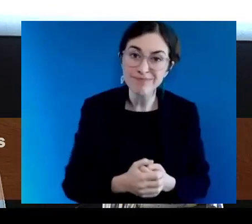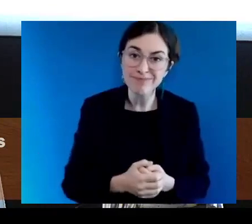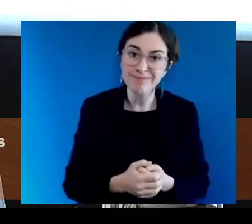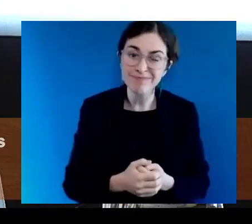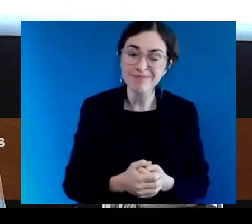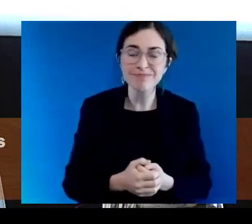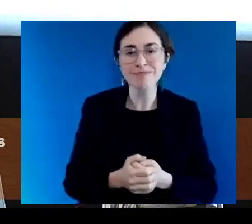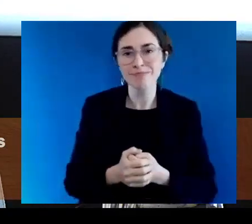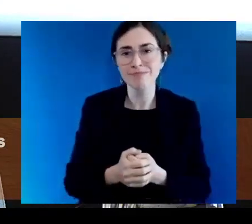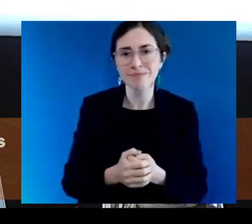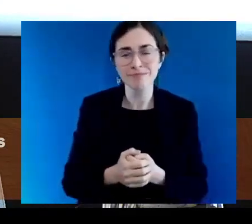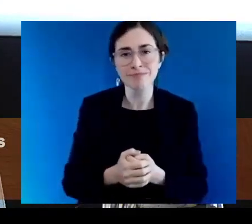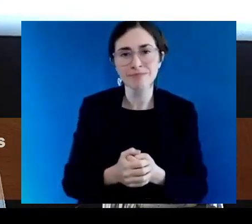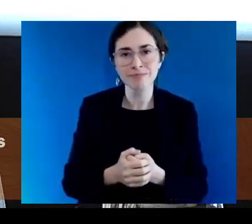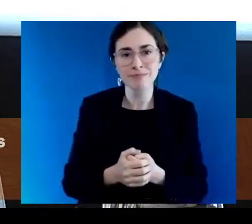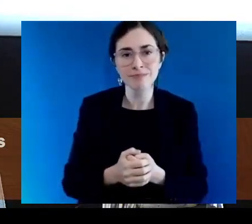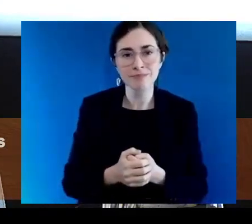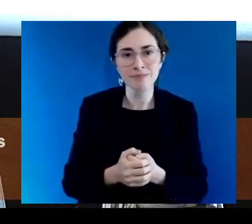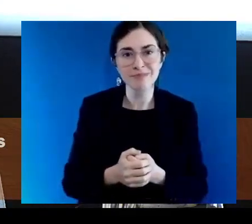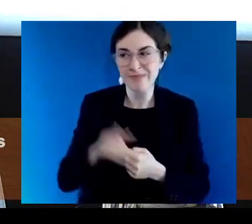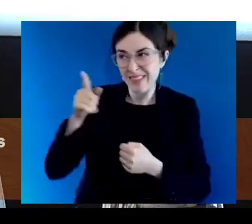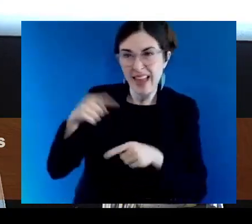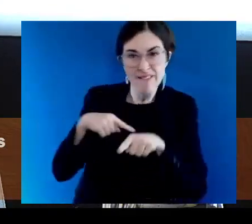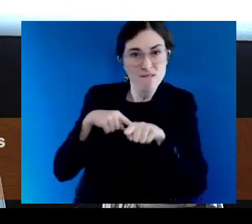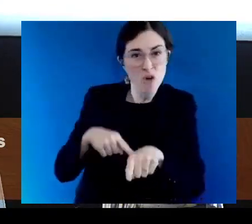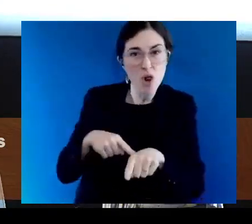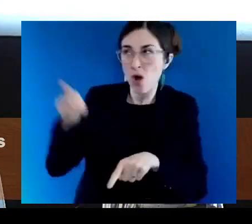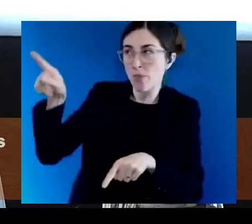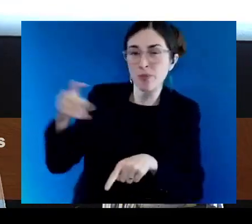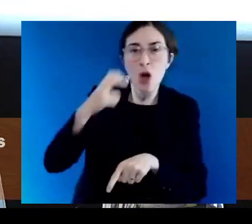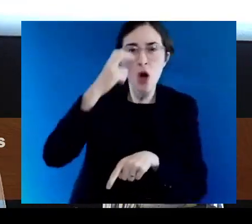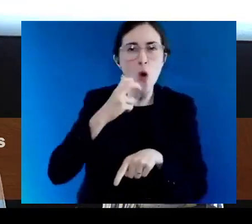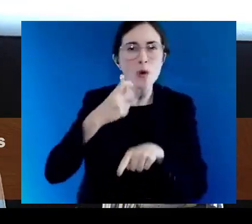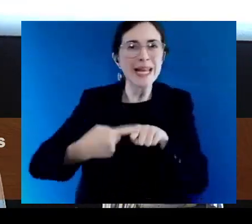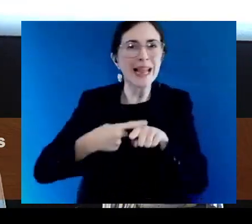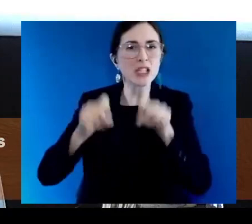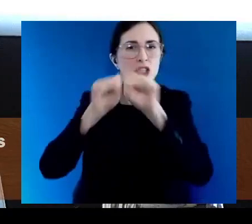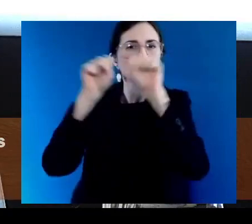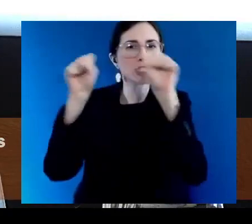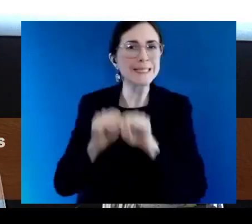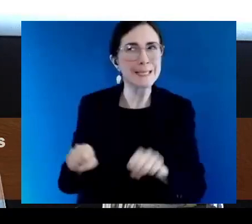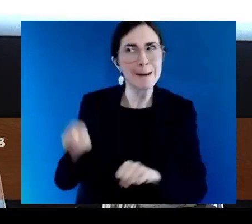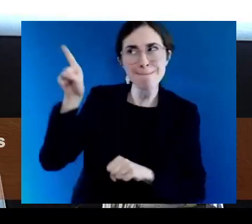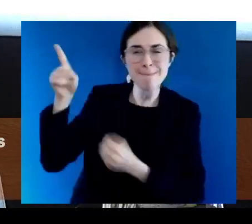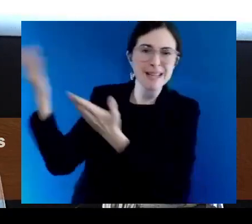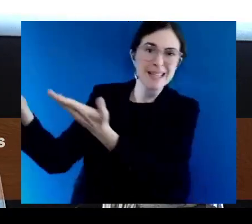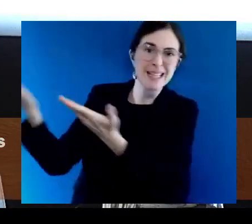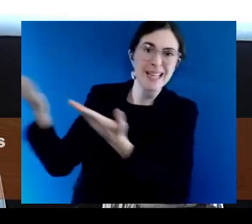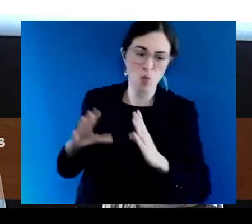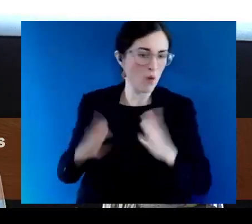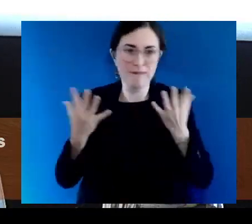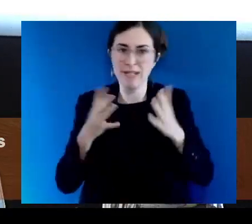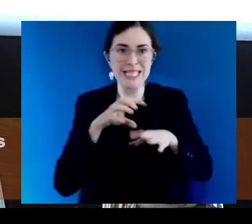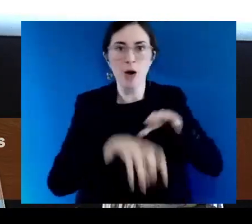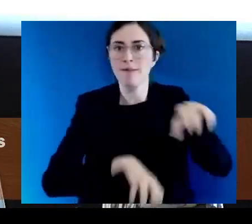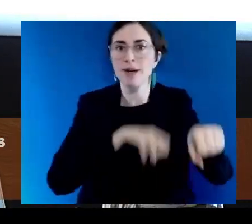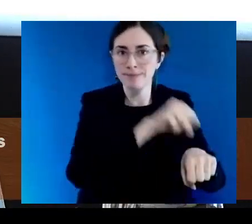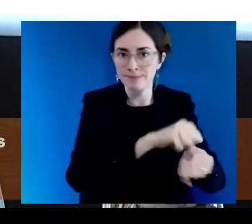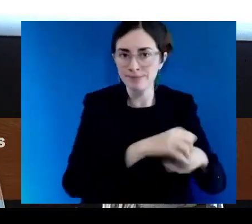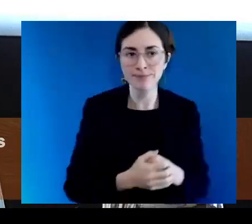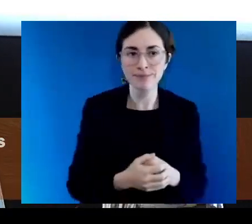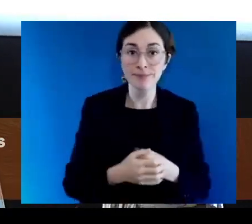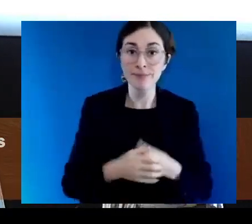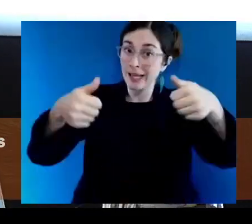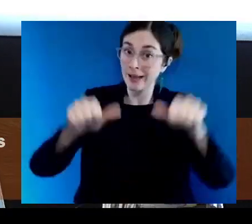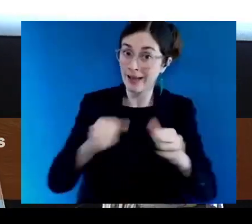in accordance with the important English legal systems and processes. And 42. In these ways,